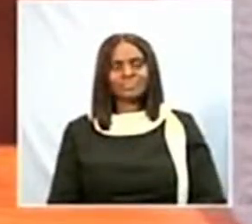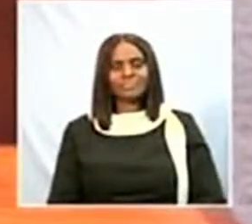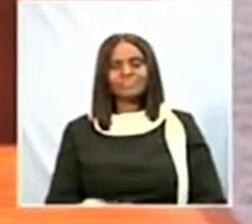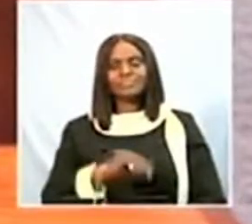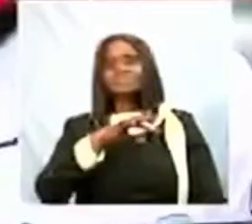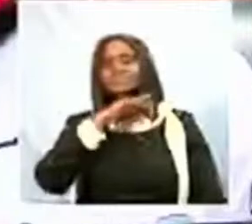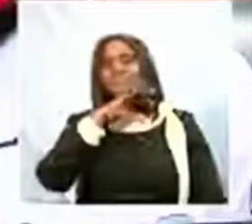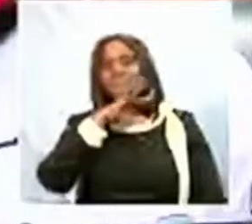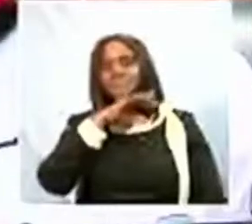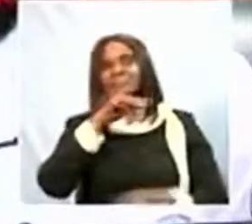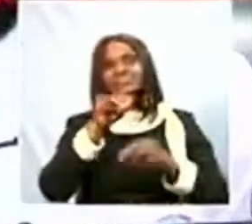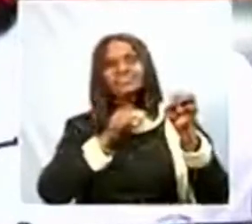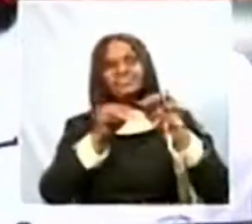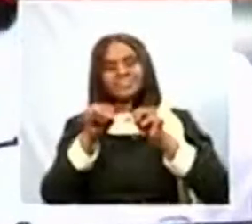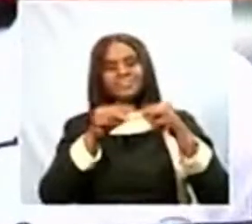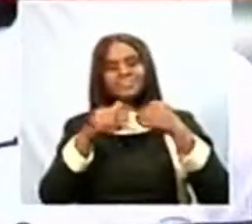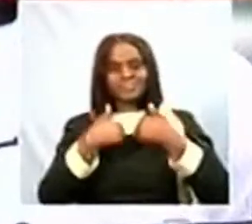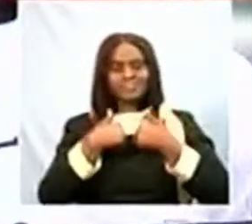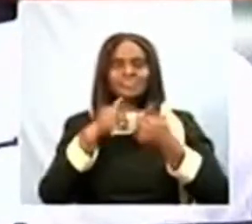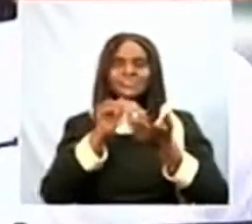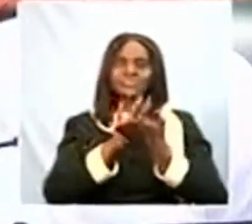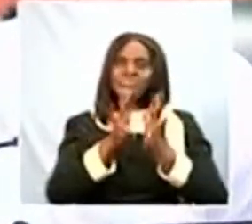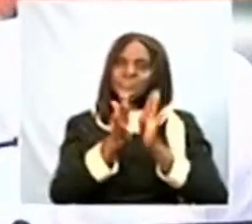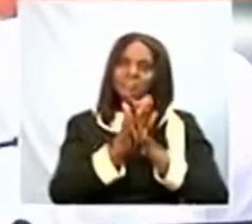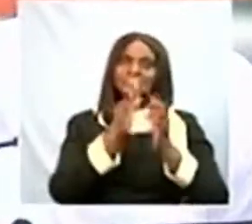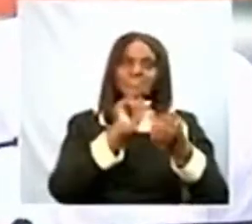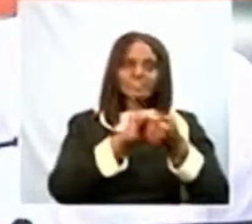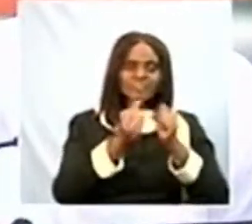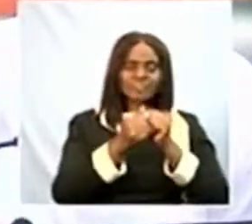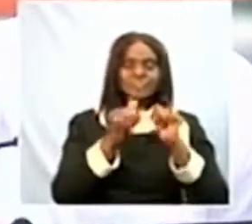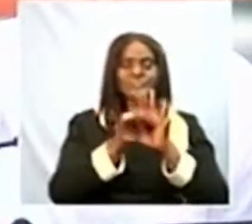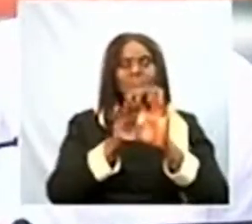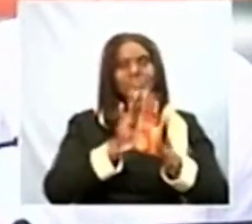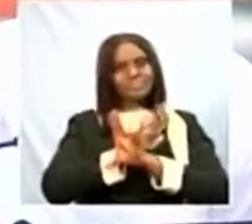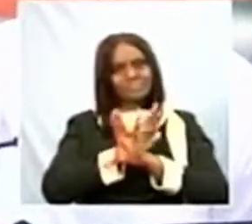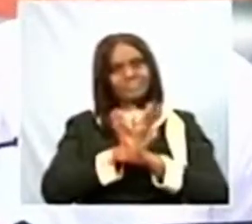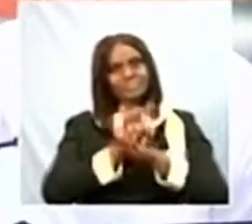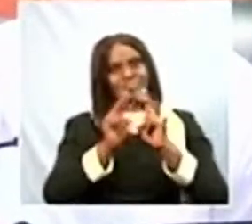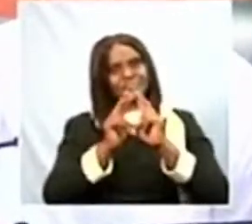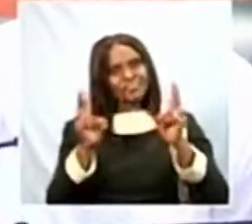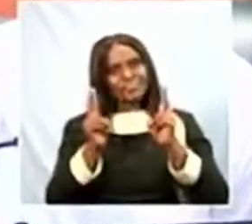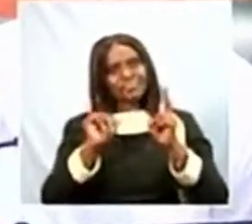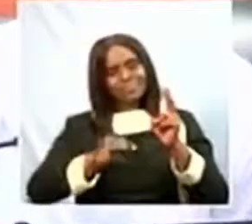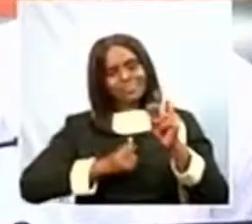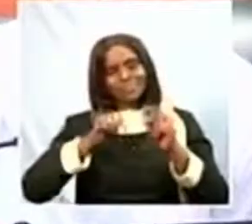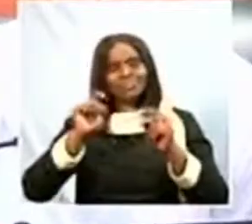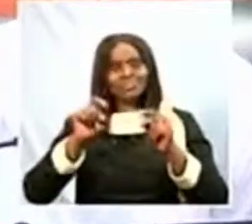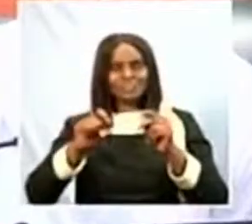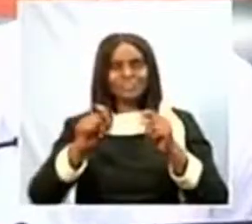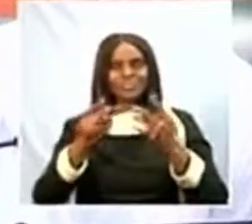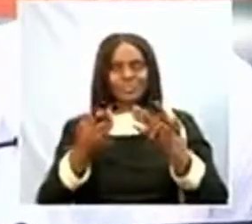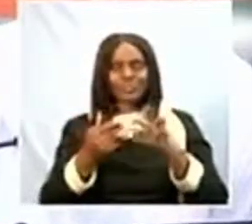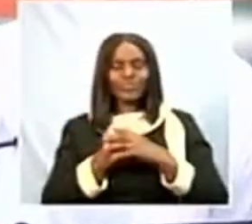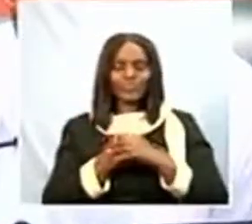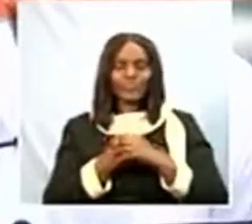Waste management has become a problem in Zambia. So we need